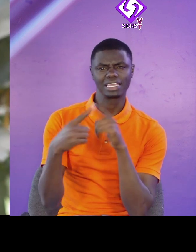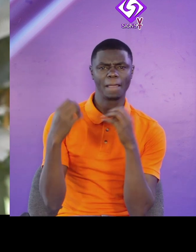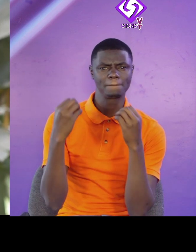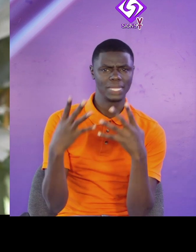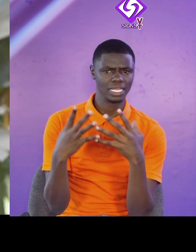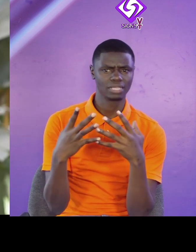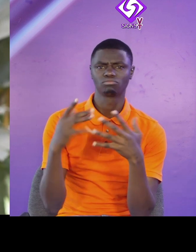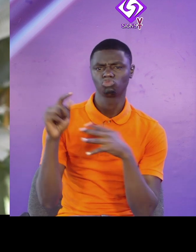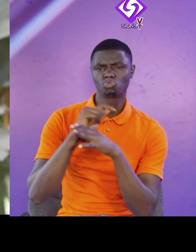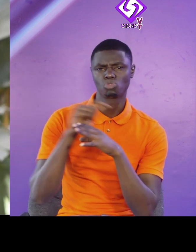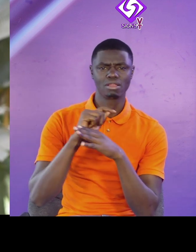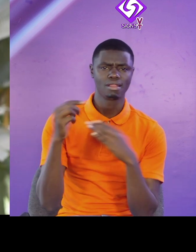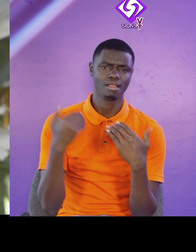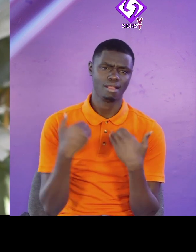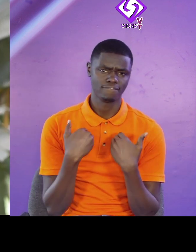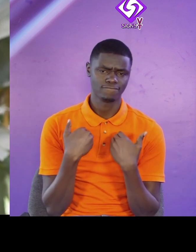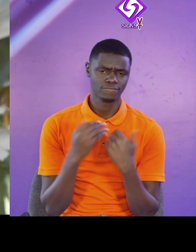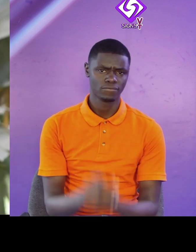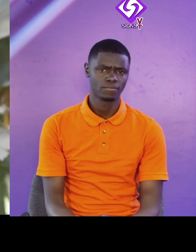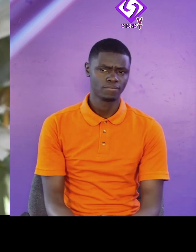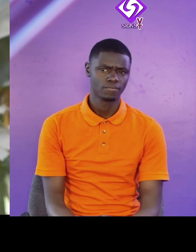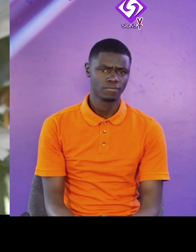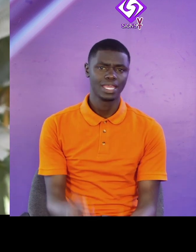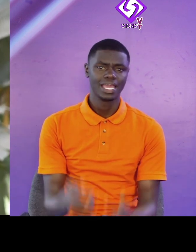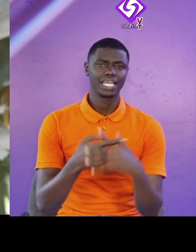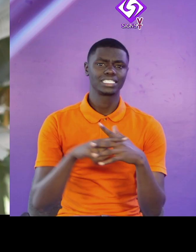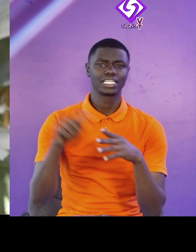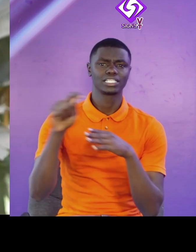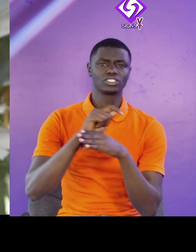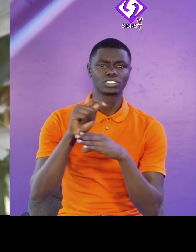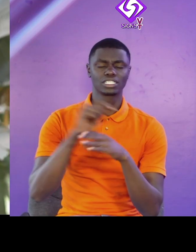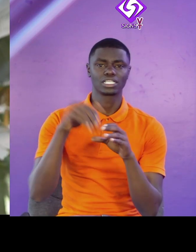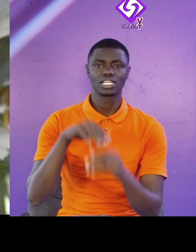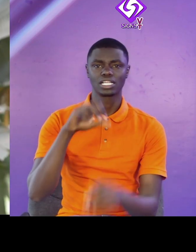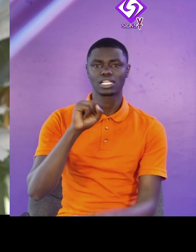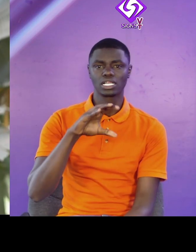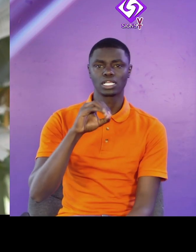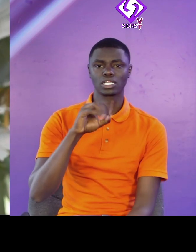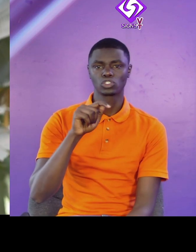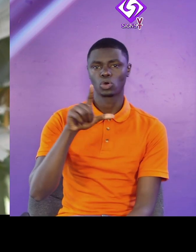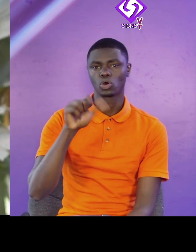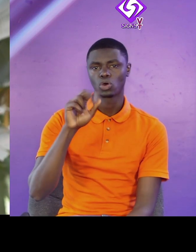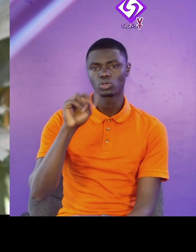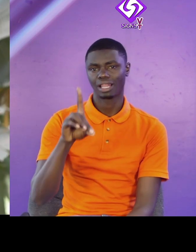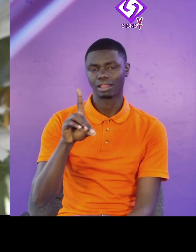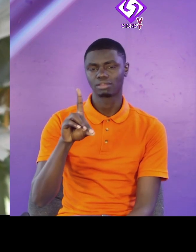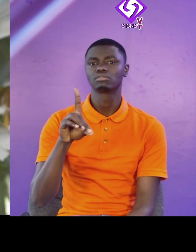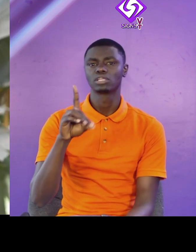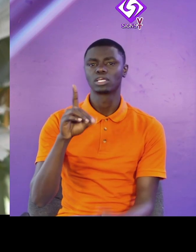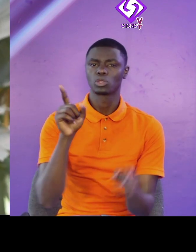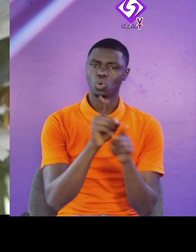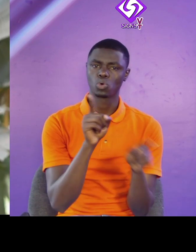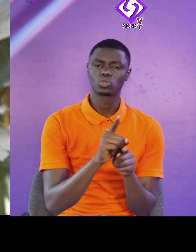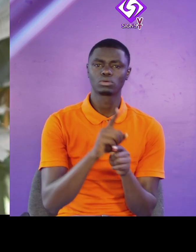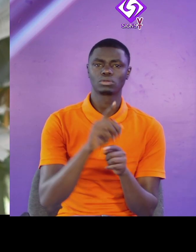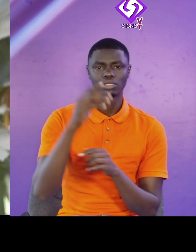training, which I started training in Scotland, honed my skills in England, and I'm